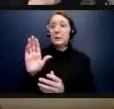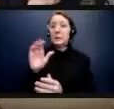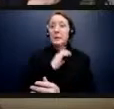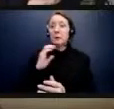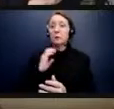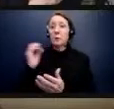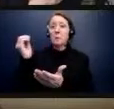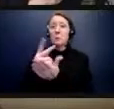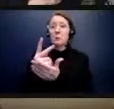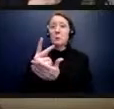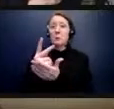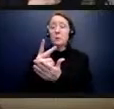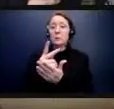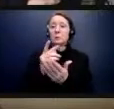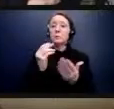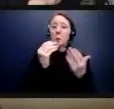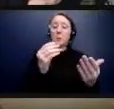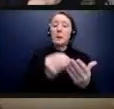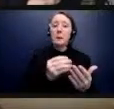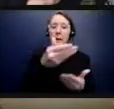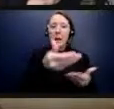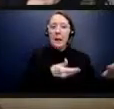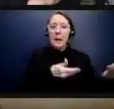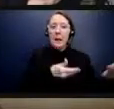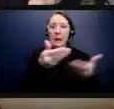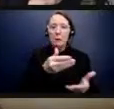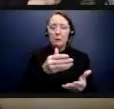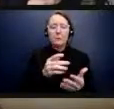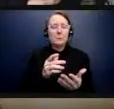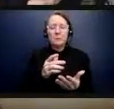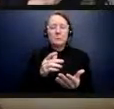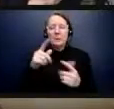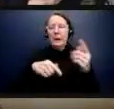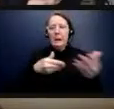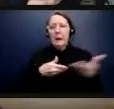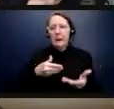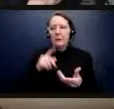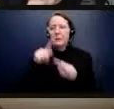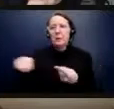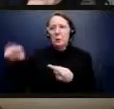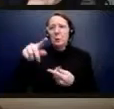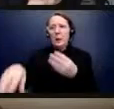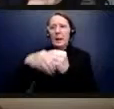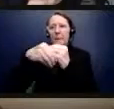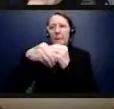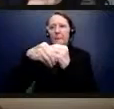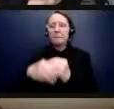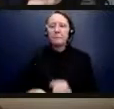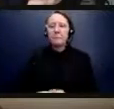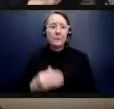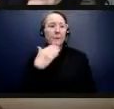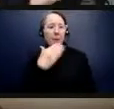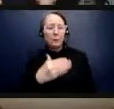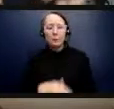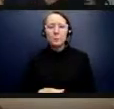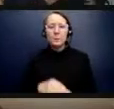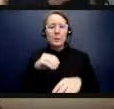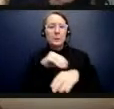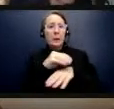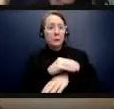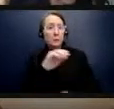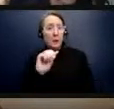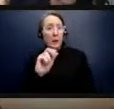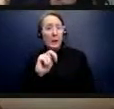you with that action item to add those items. Okay, thank you. Councillor Anderson.